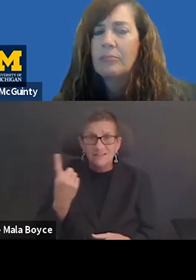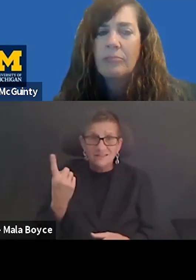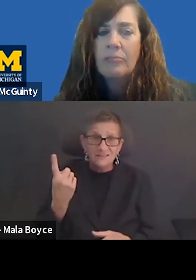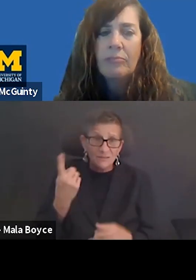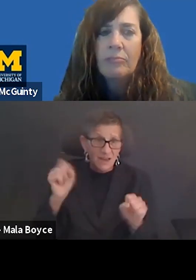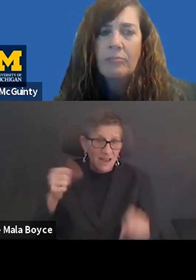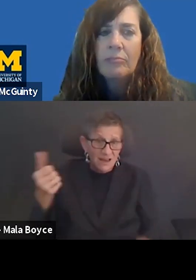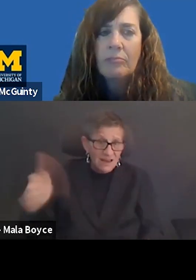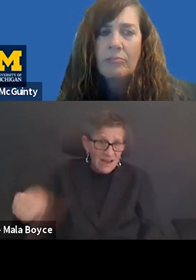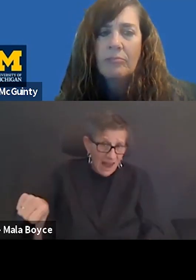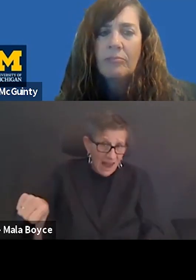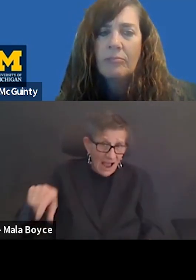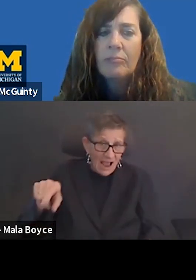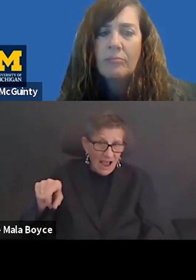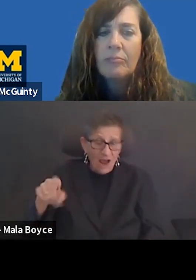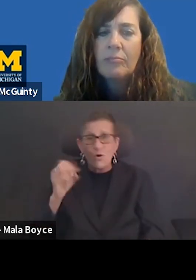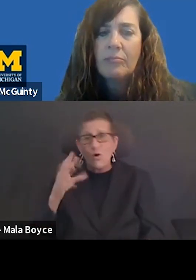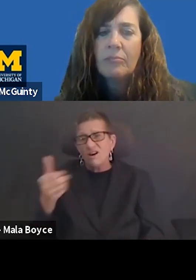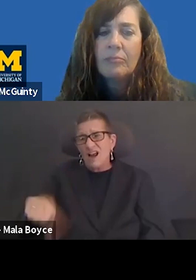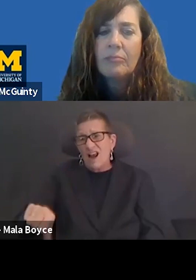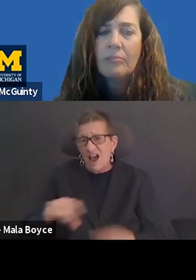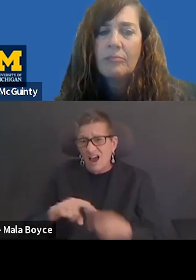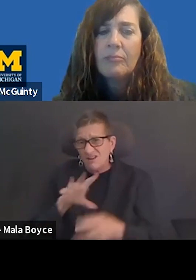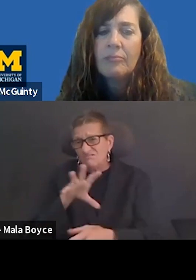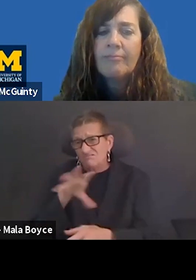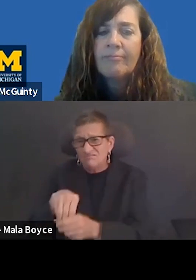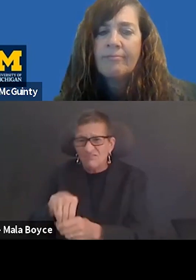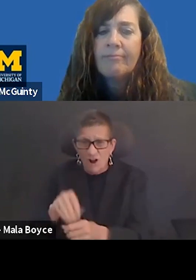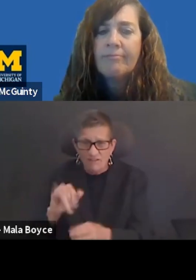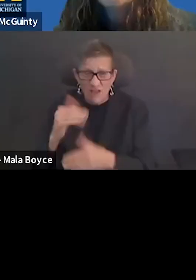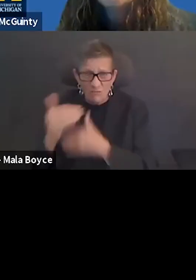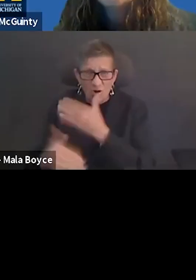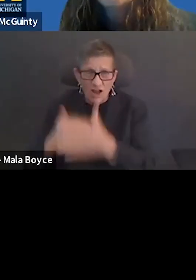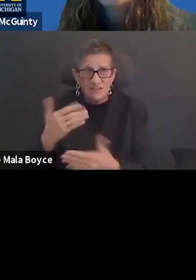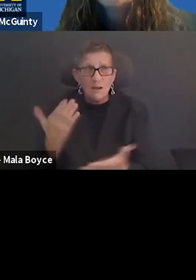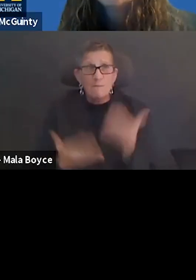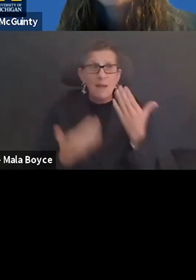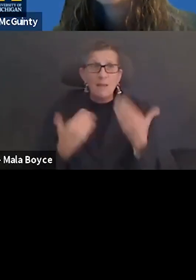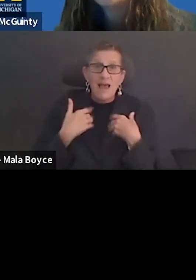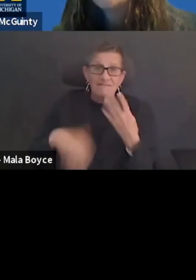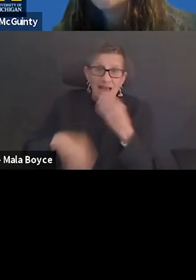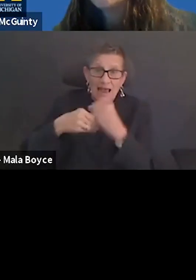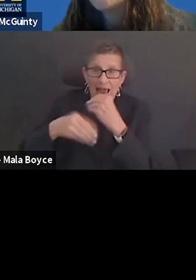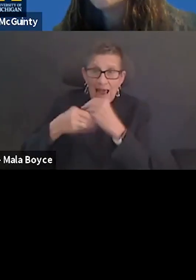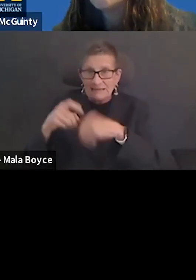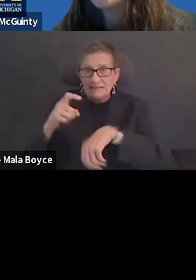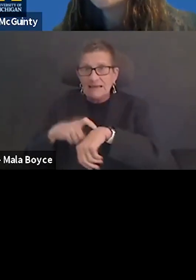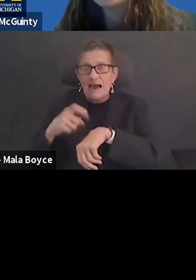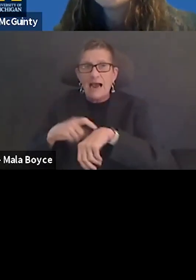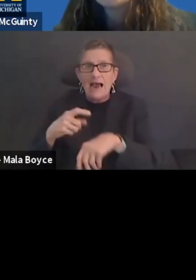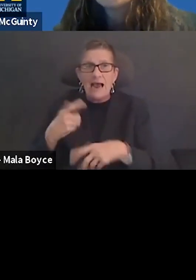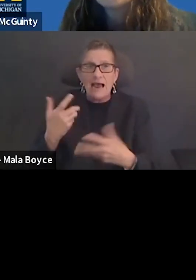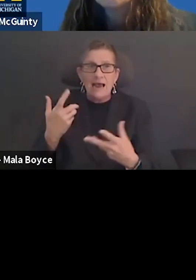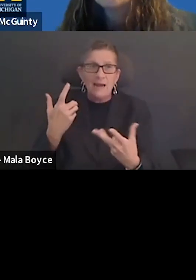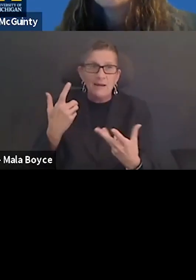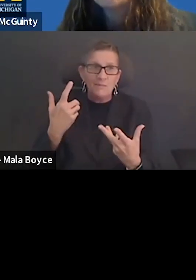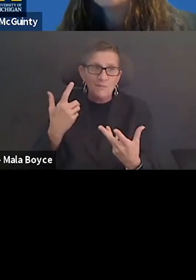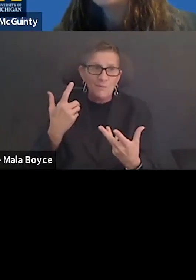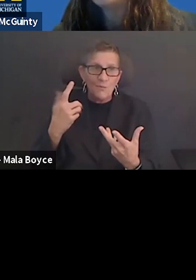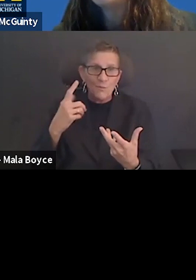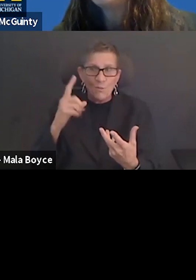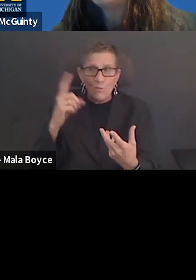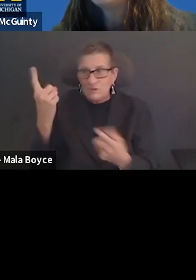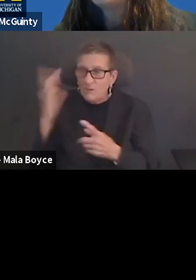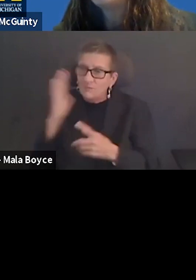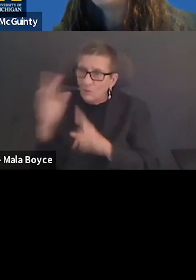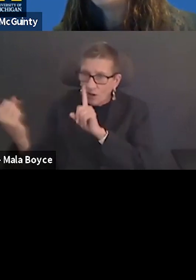or decline to engage in the process. So sometimes there may be some additional time where someone will meet with